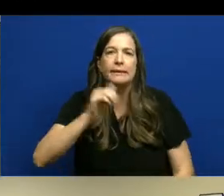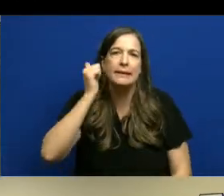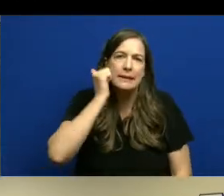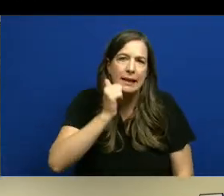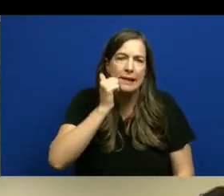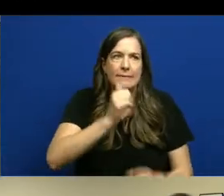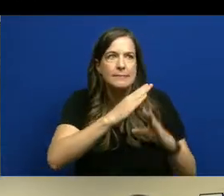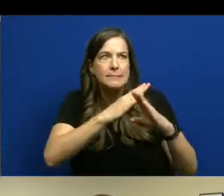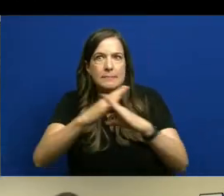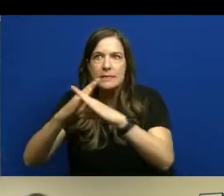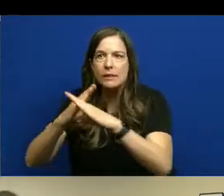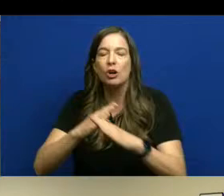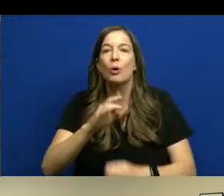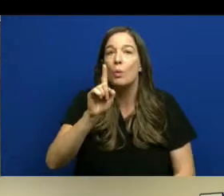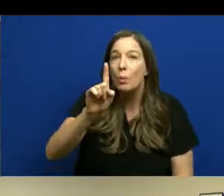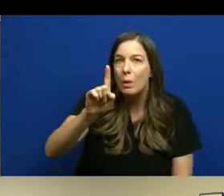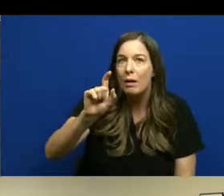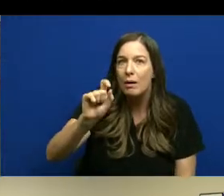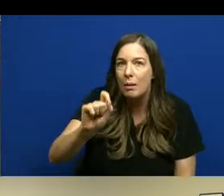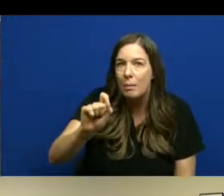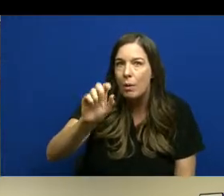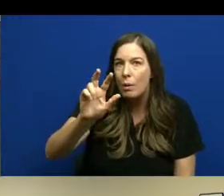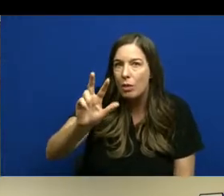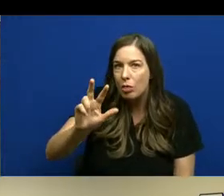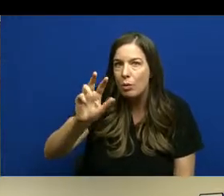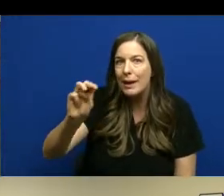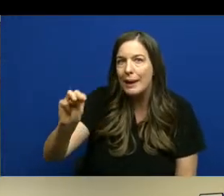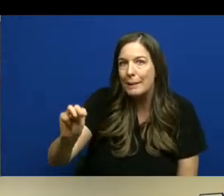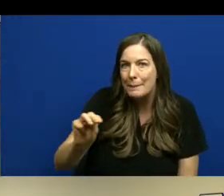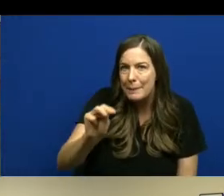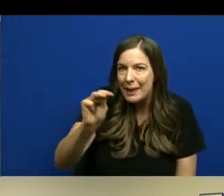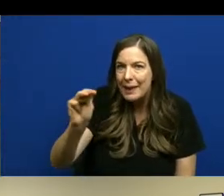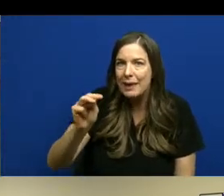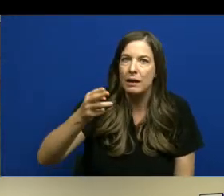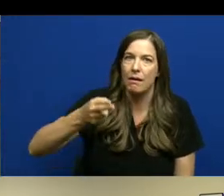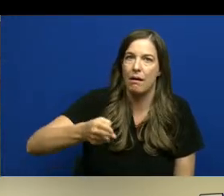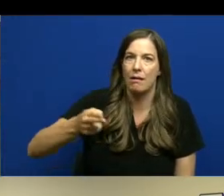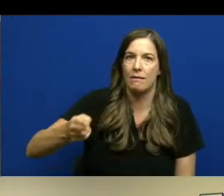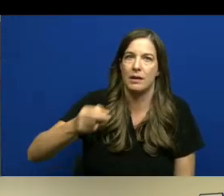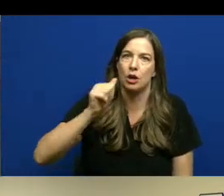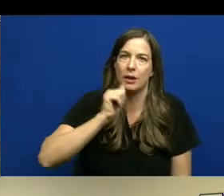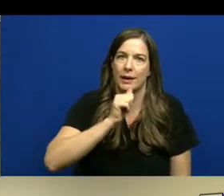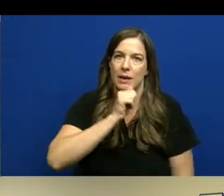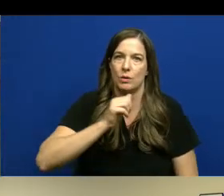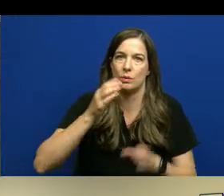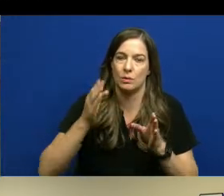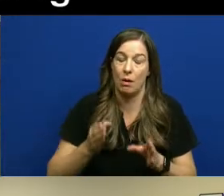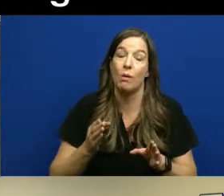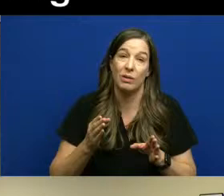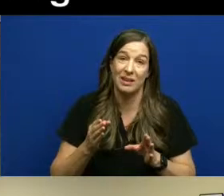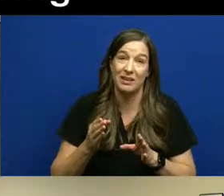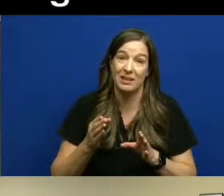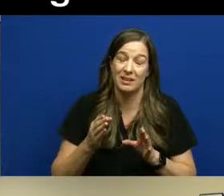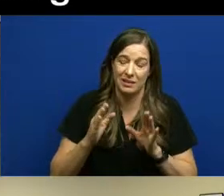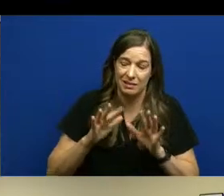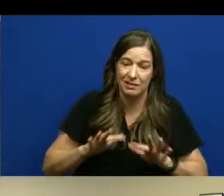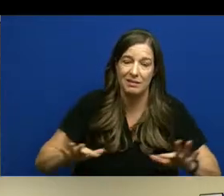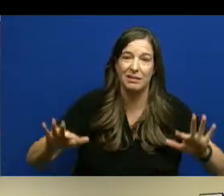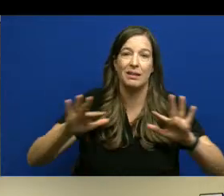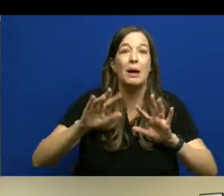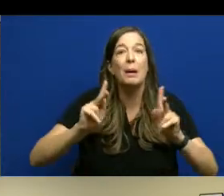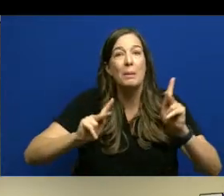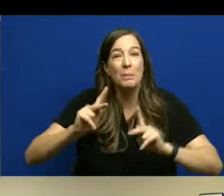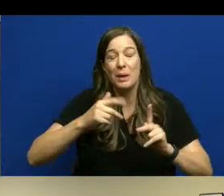to their hearing loss. 1.3 million hard of hearing Arizonans. These are people who have not